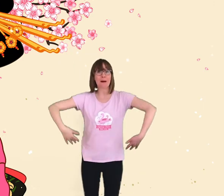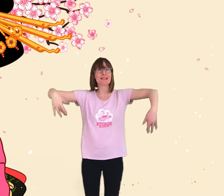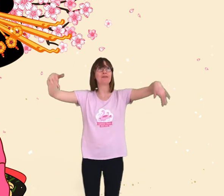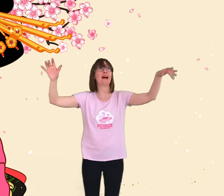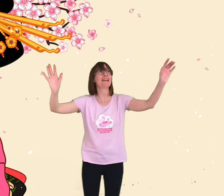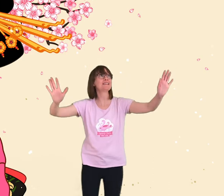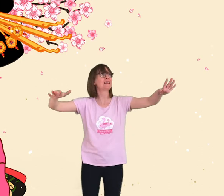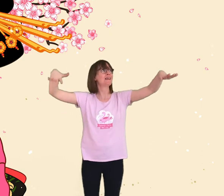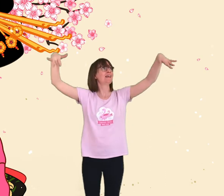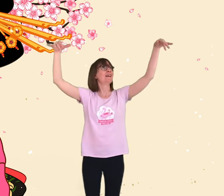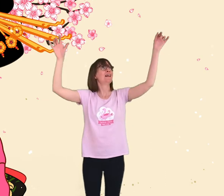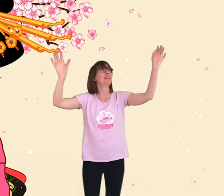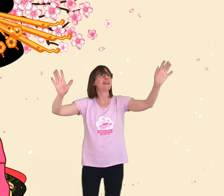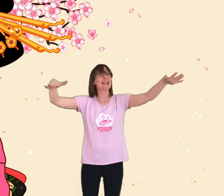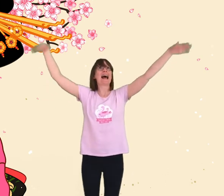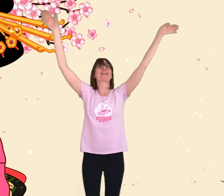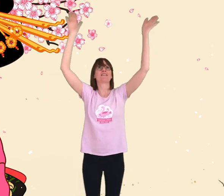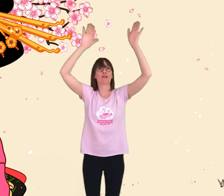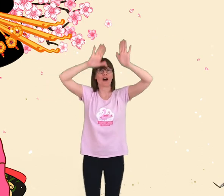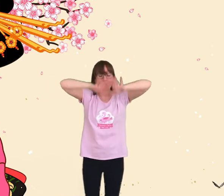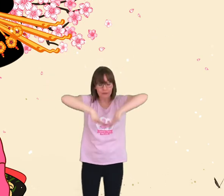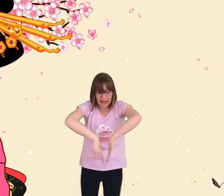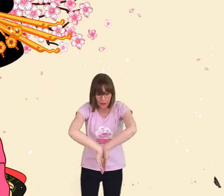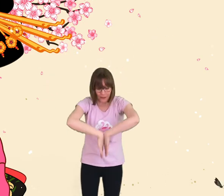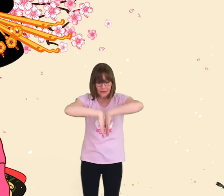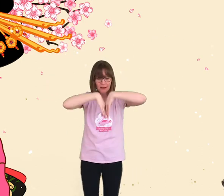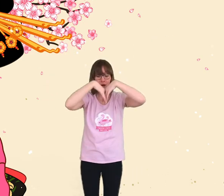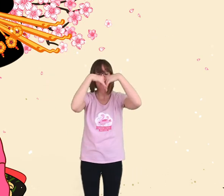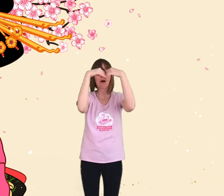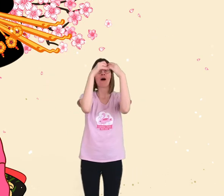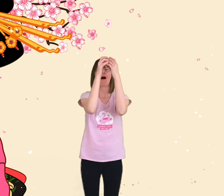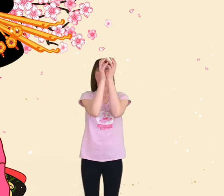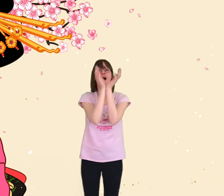done our butterflies that land on our flowers